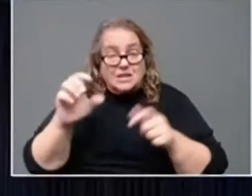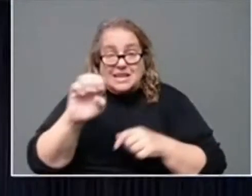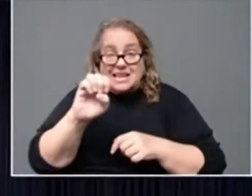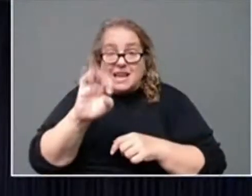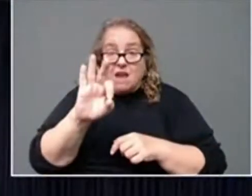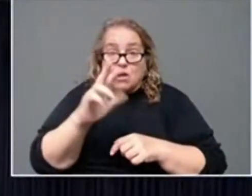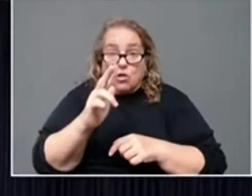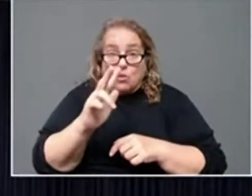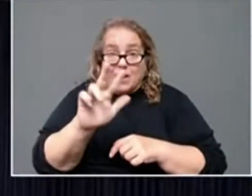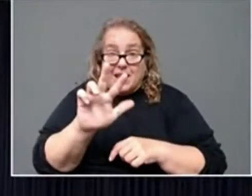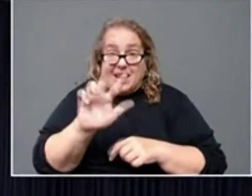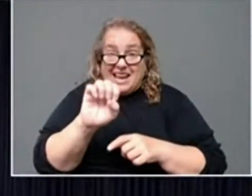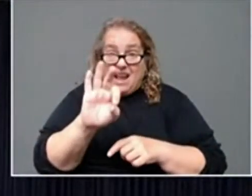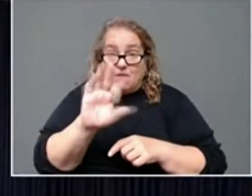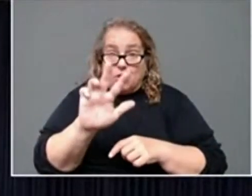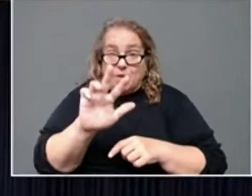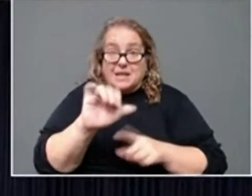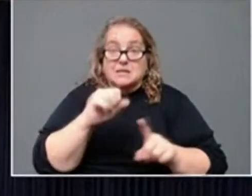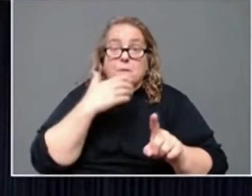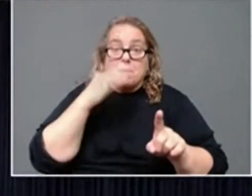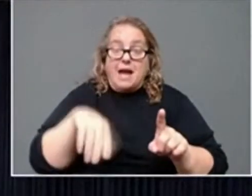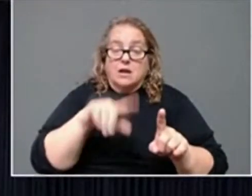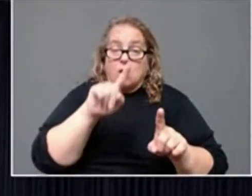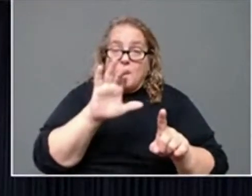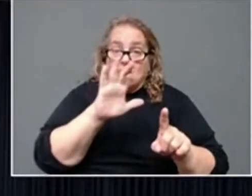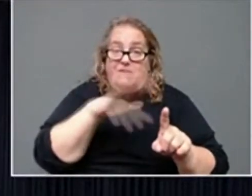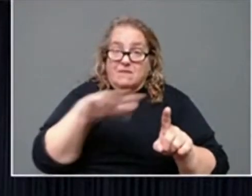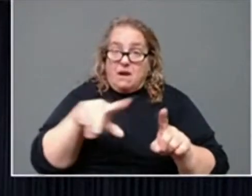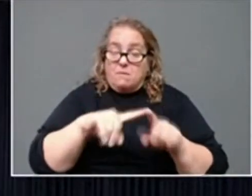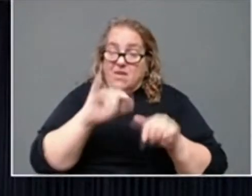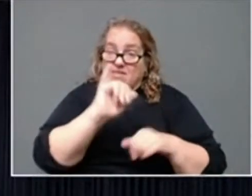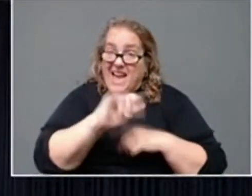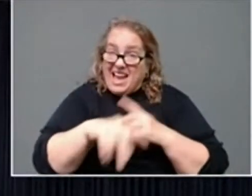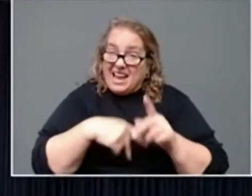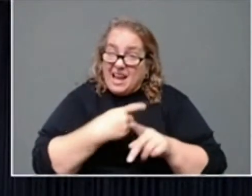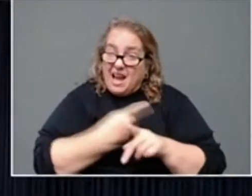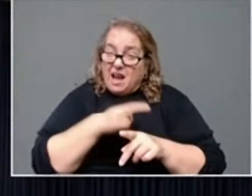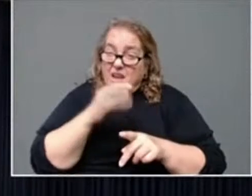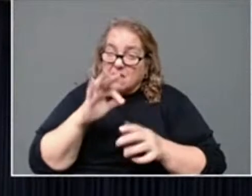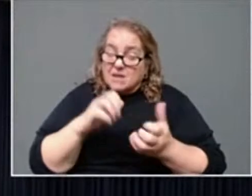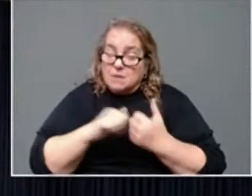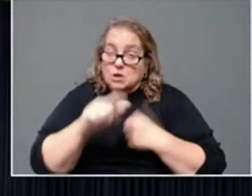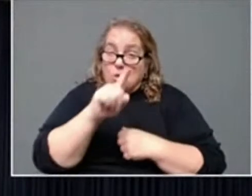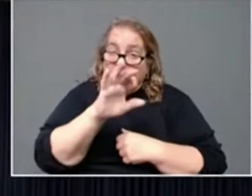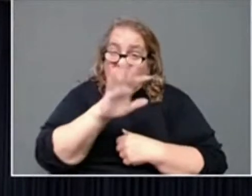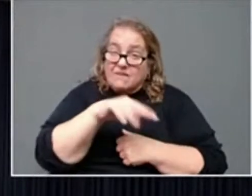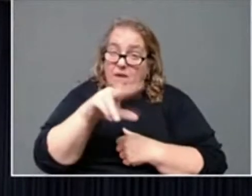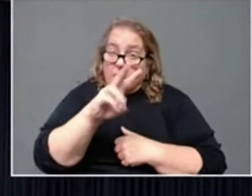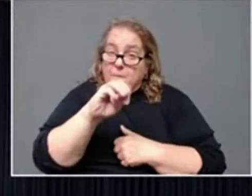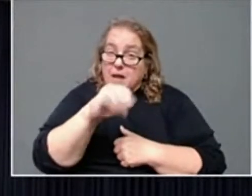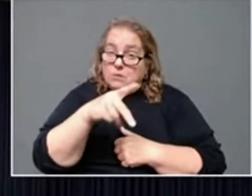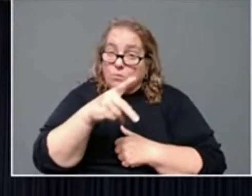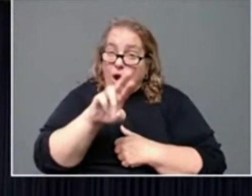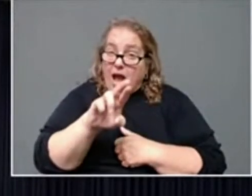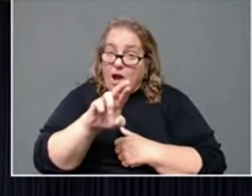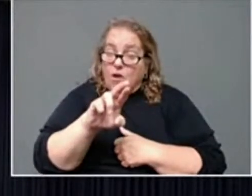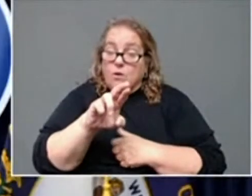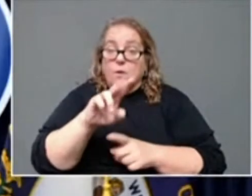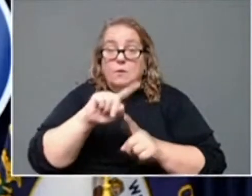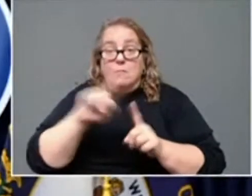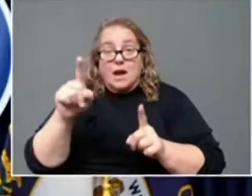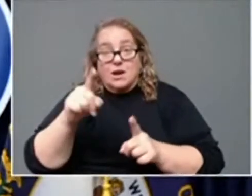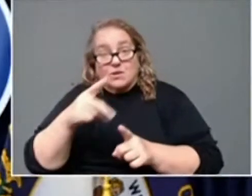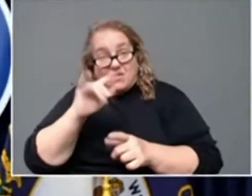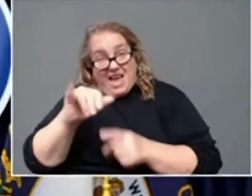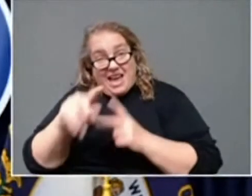That's 155. But with this type of damage, we basically, and again, you've heard it said many, many times,